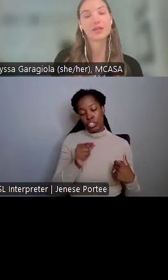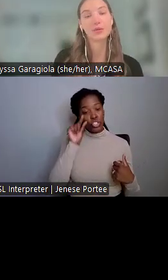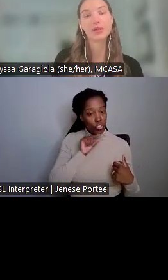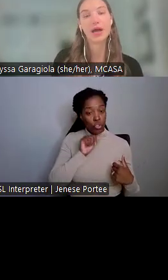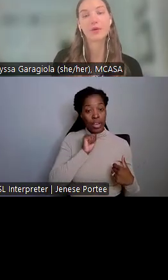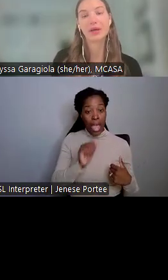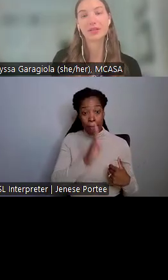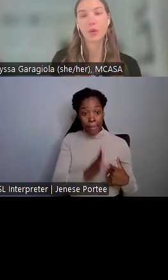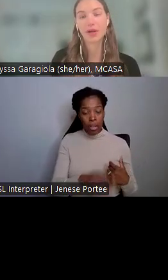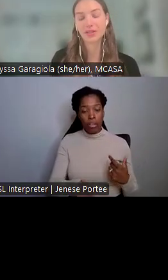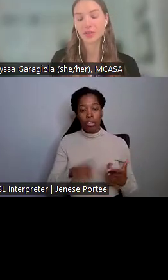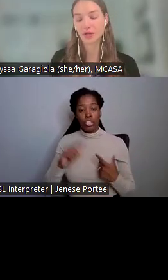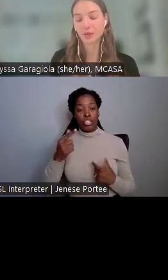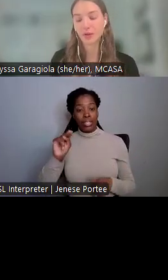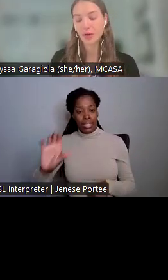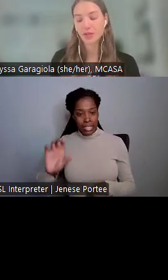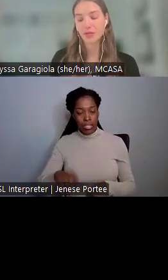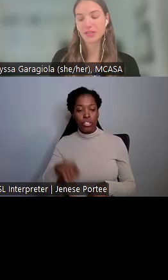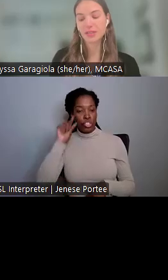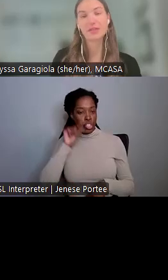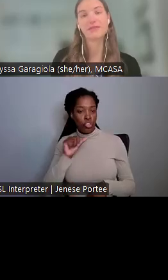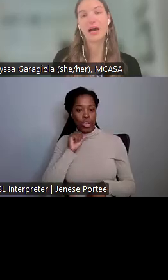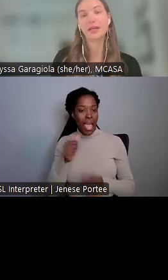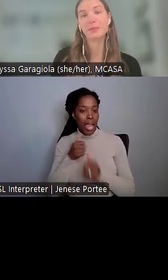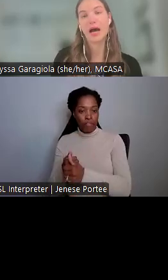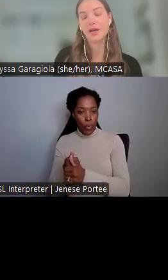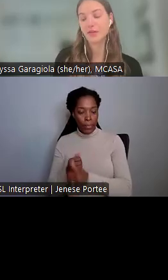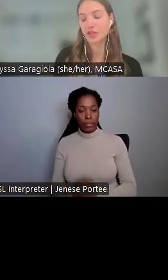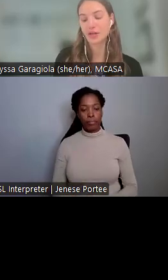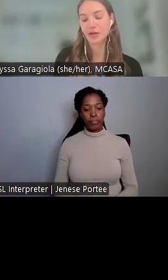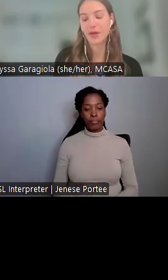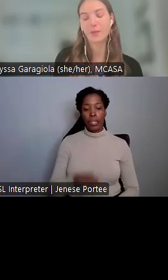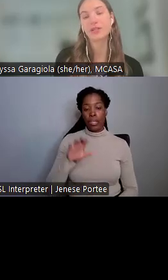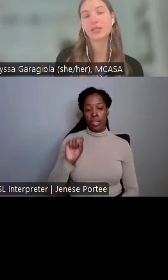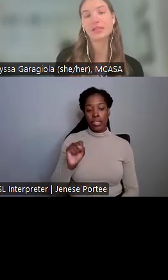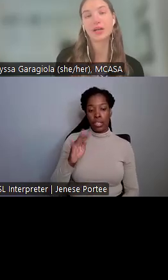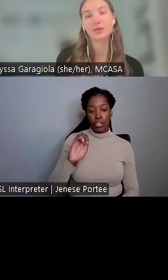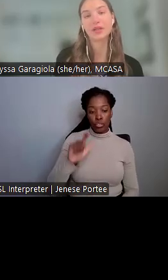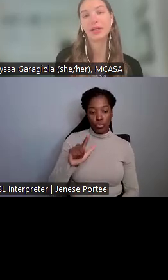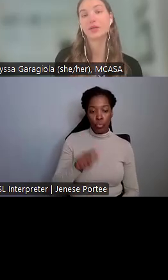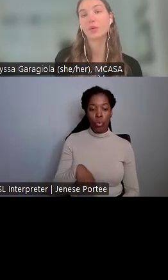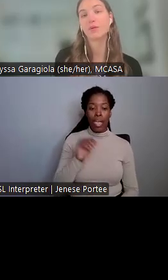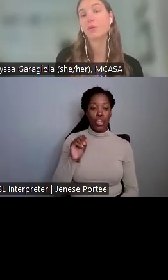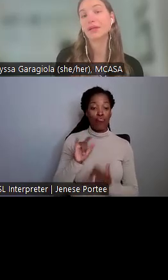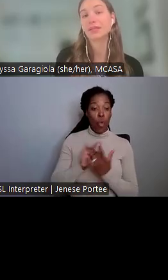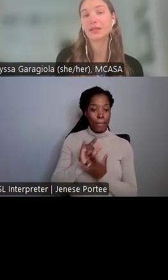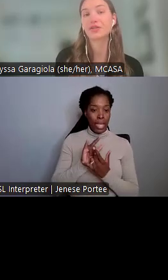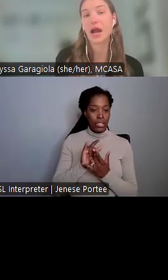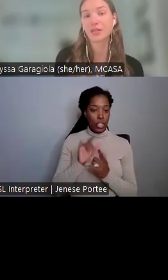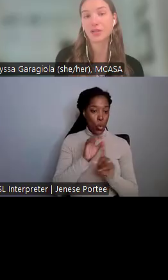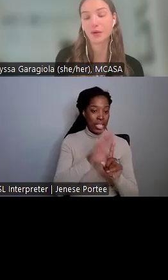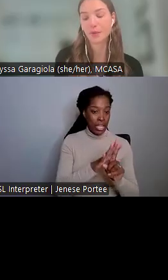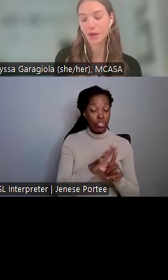And sexual and romantic orientation. So this is defined by the gender that a person is sexually and or